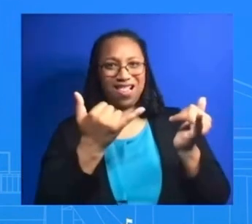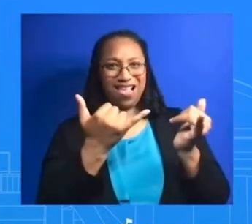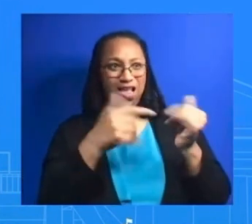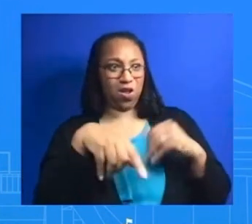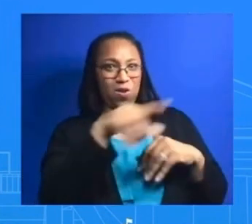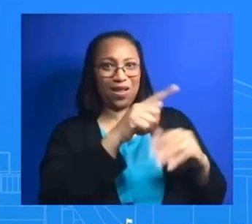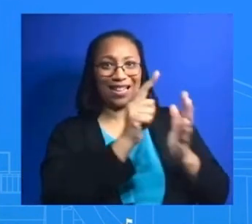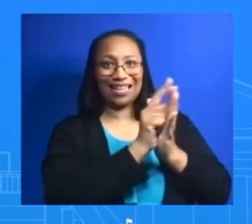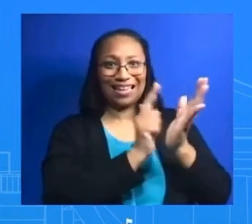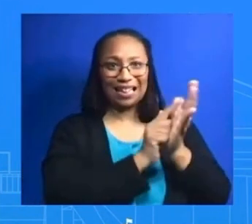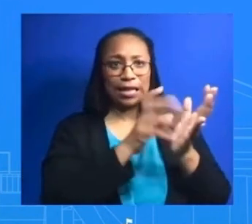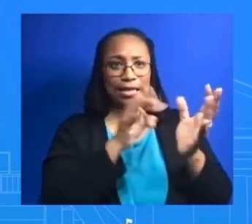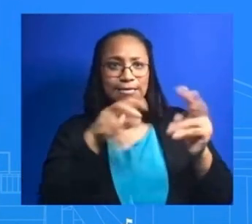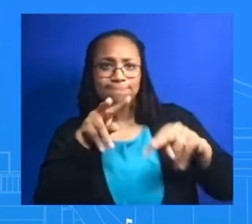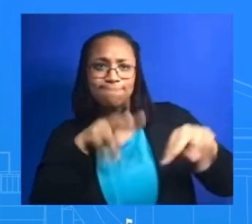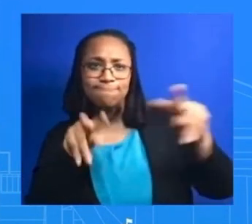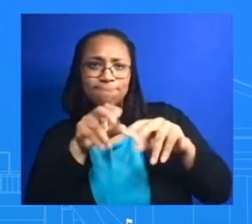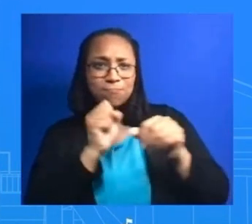as soon as this process is done.